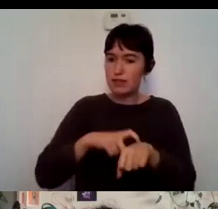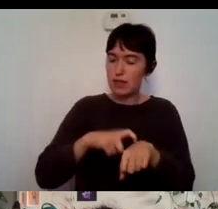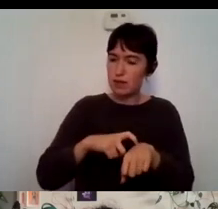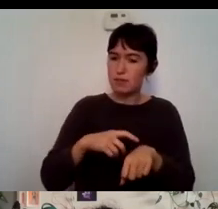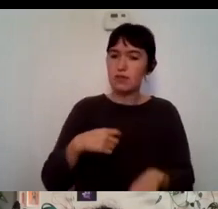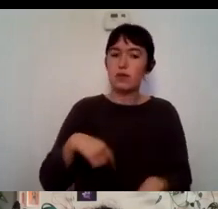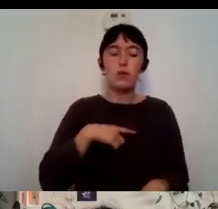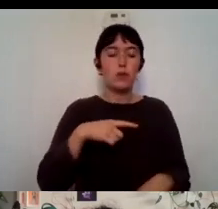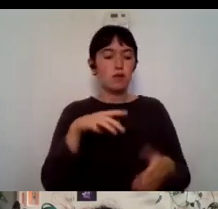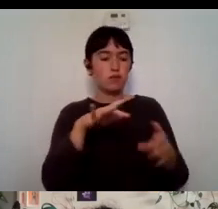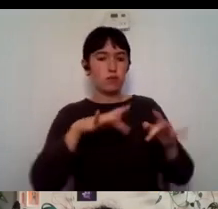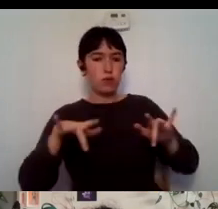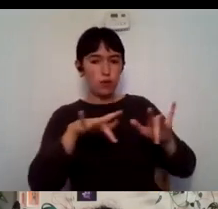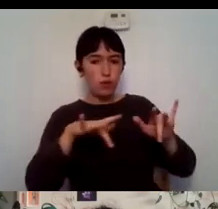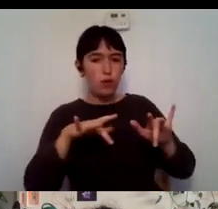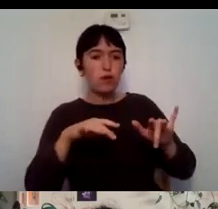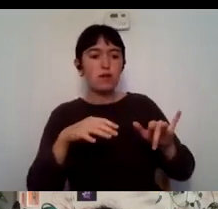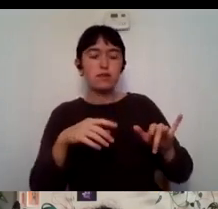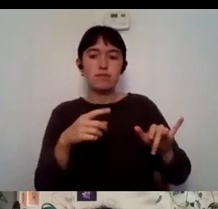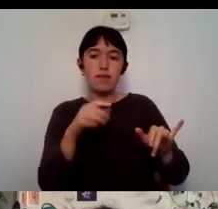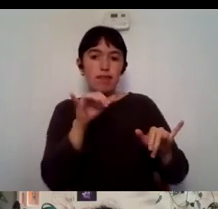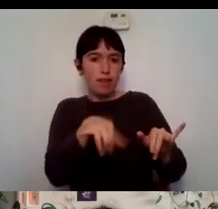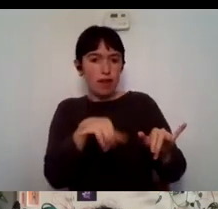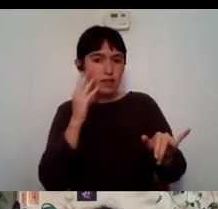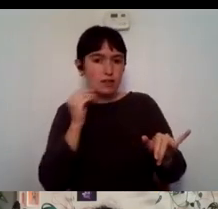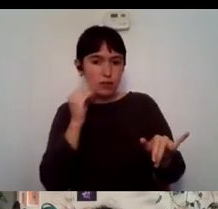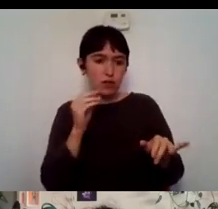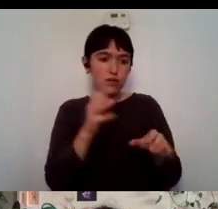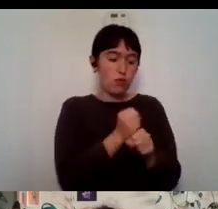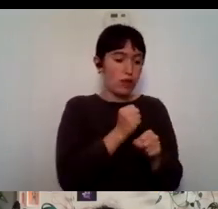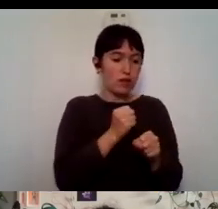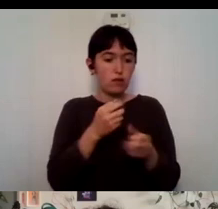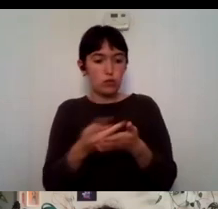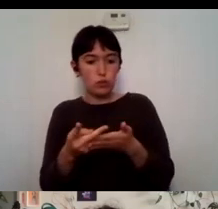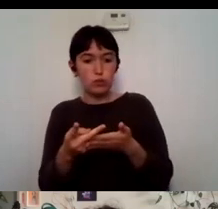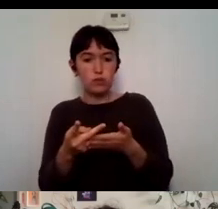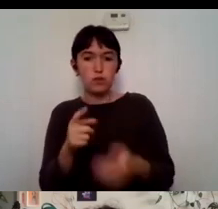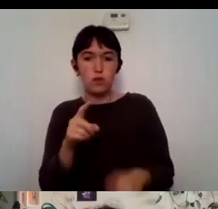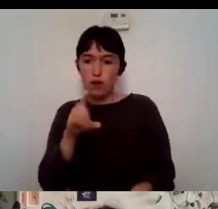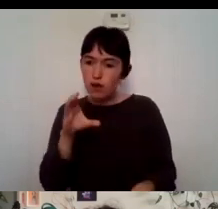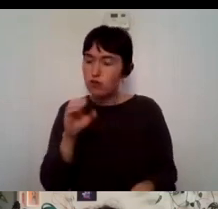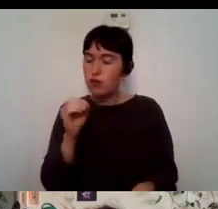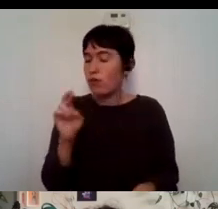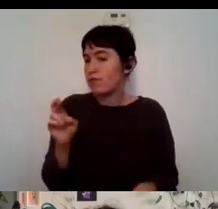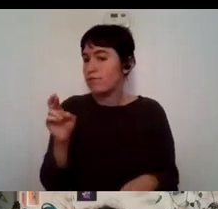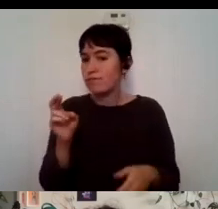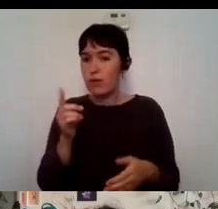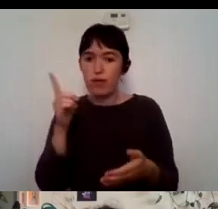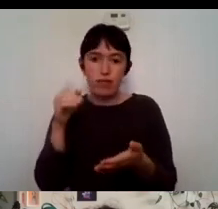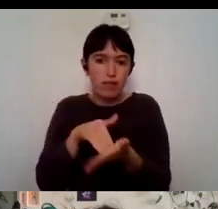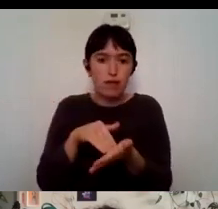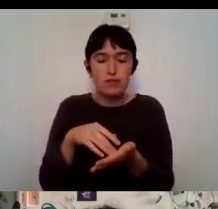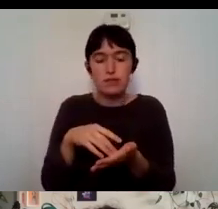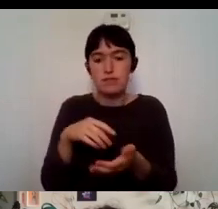need to examine this hundreds, if not thousands of times. Now, the game that we often play in the lab